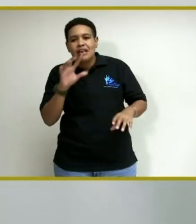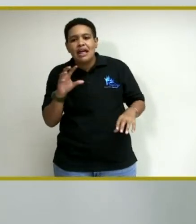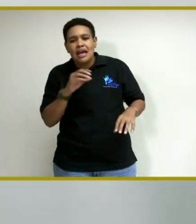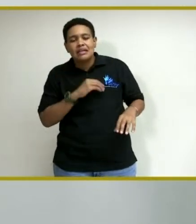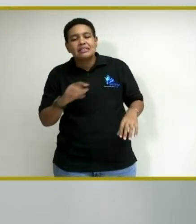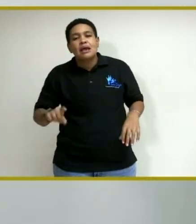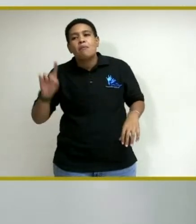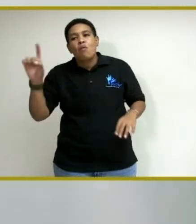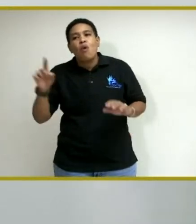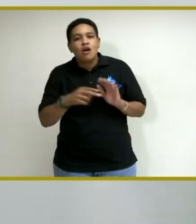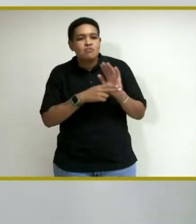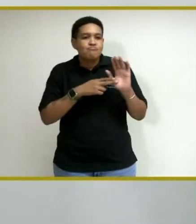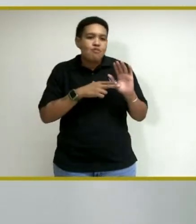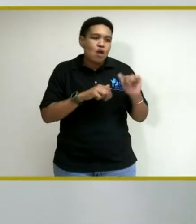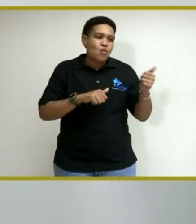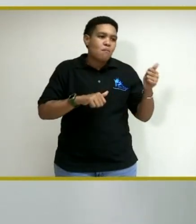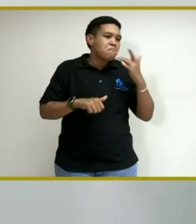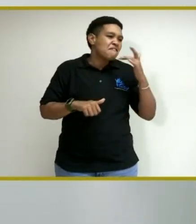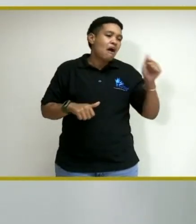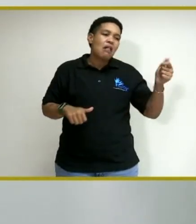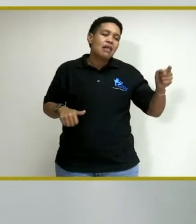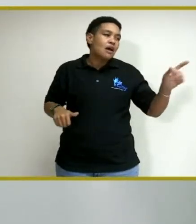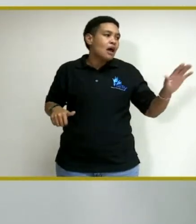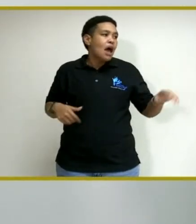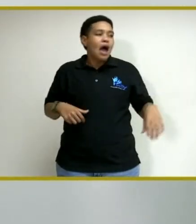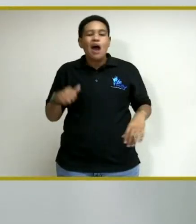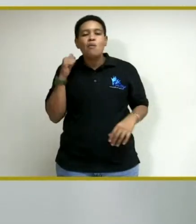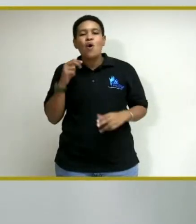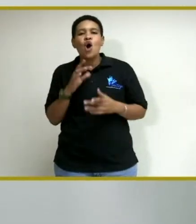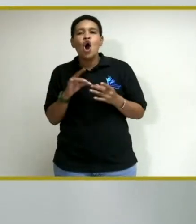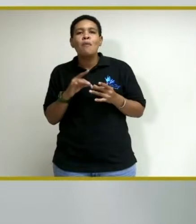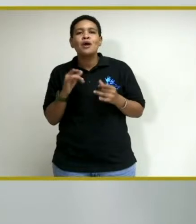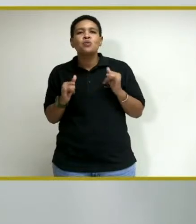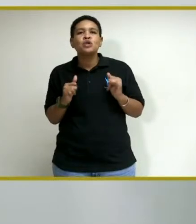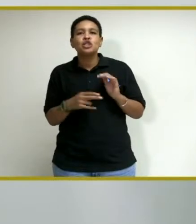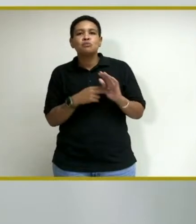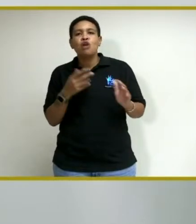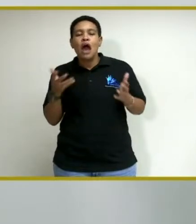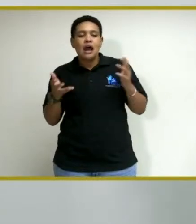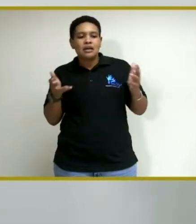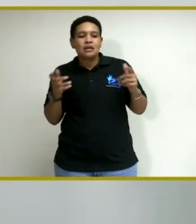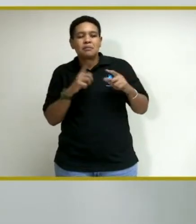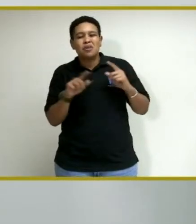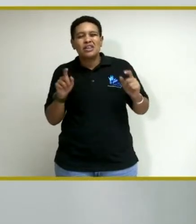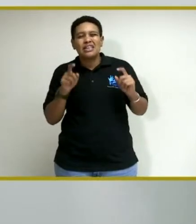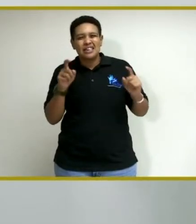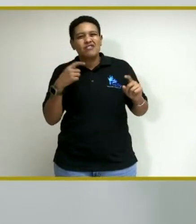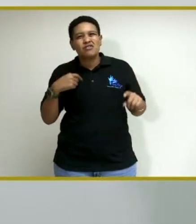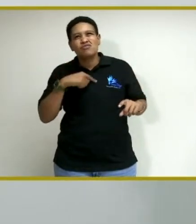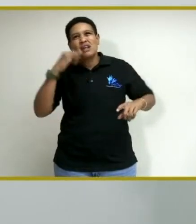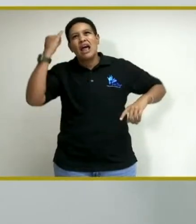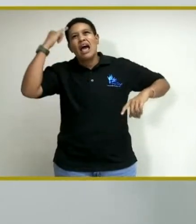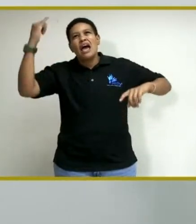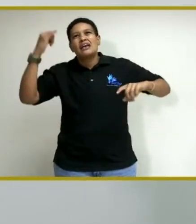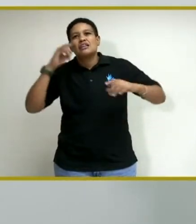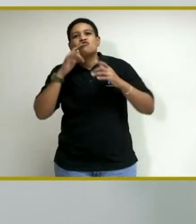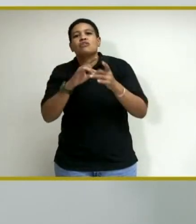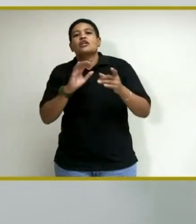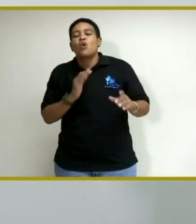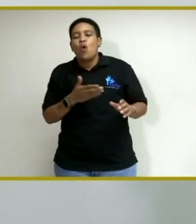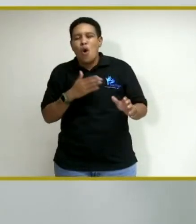one brand over another. I won't comment on what those are, but it gives us an indication in terms of our